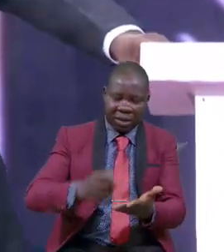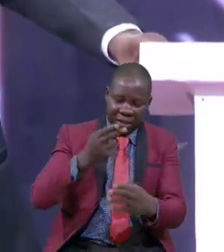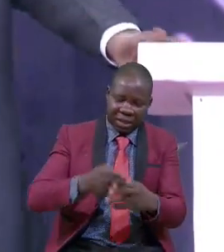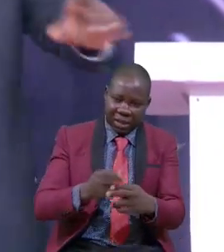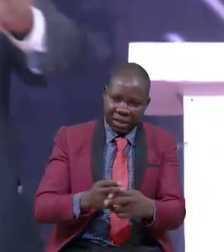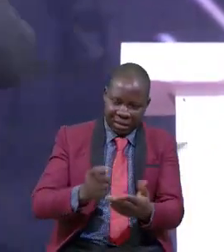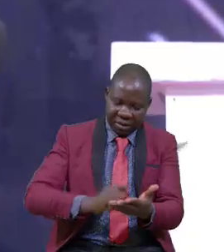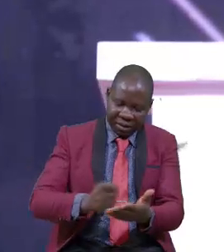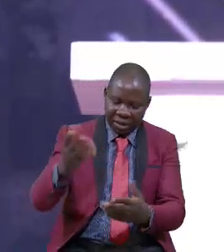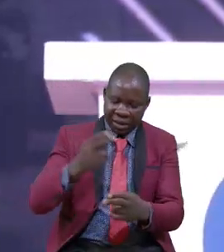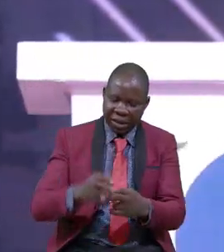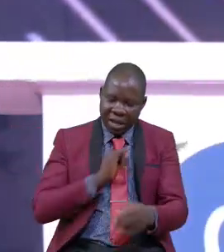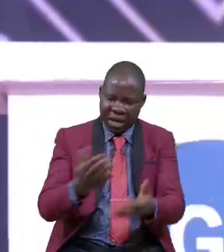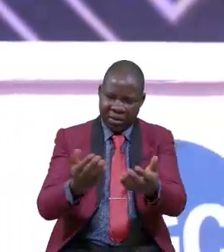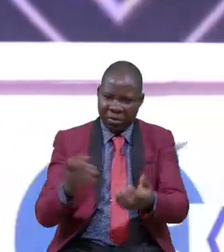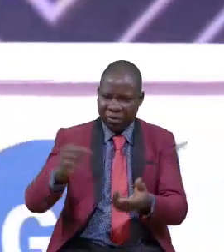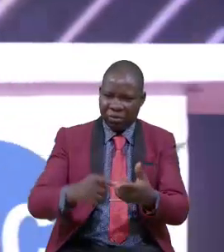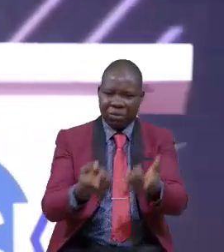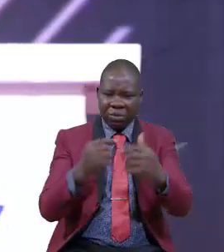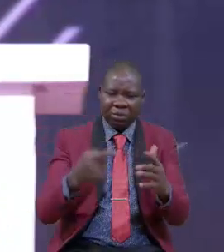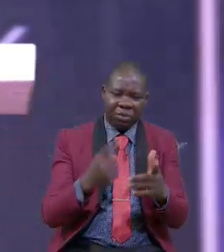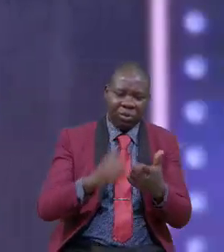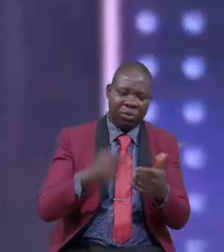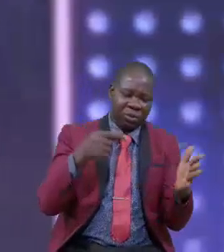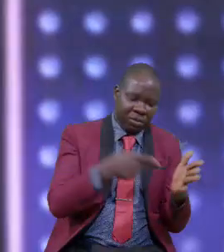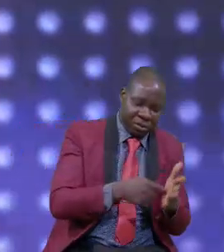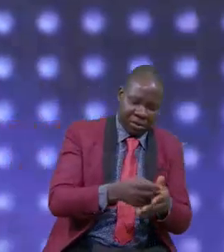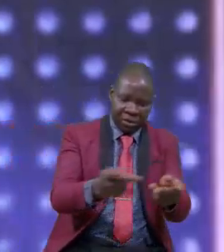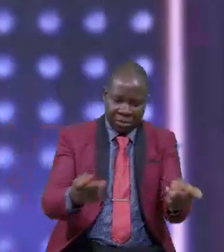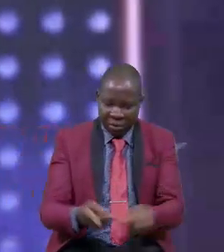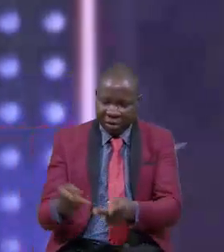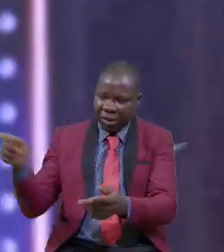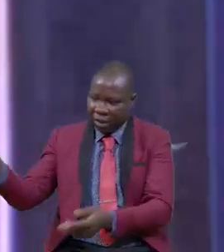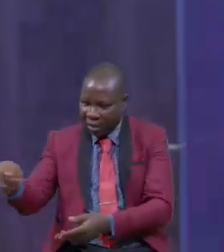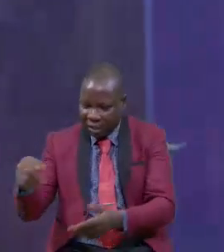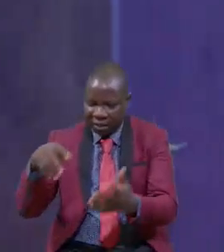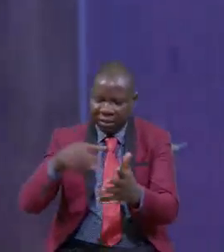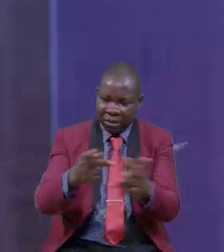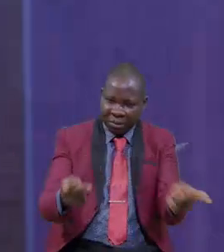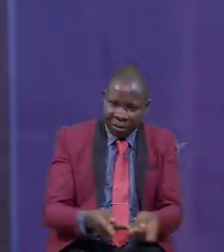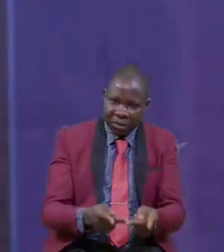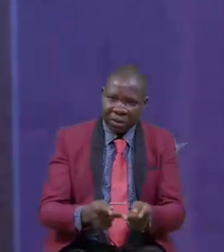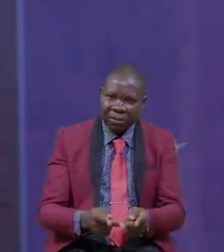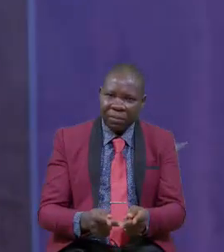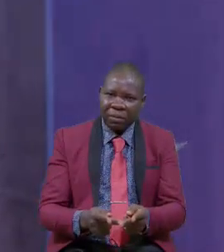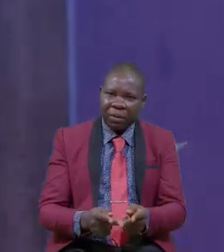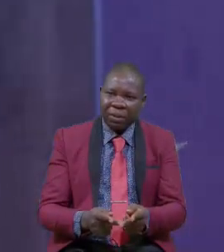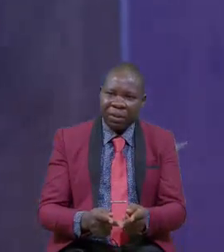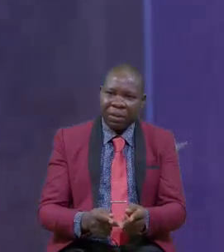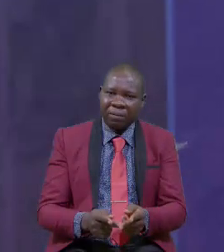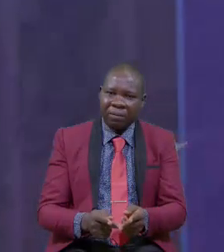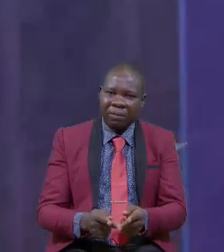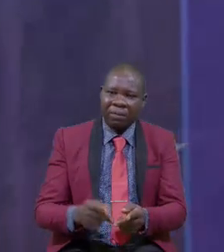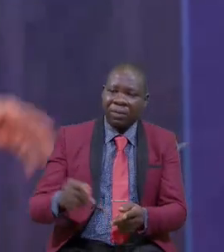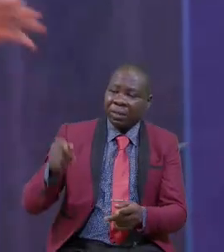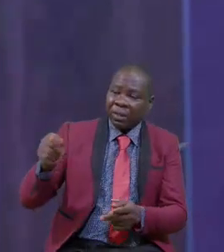place. It was through that he came first, not for his ministry. He abandoned what he was